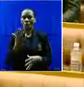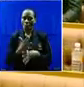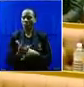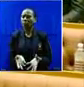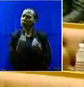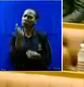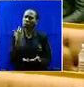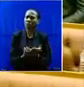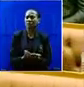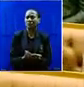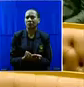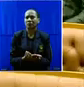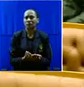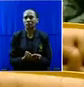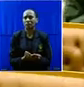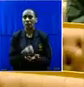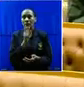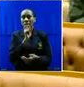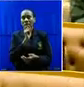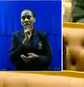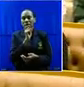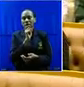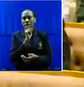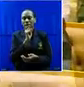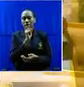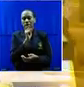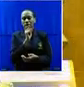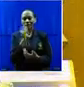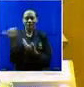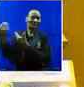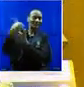young people, this is something that we are looking